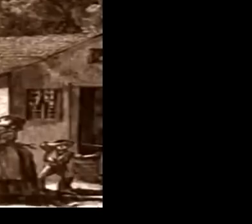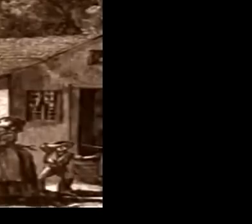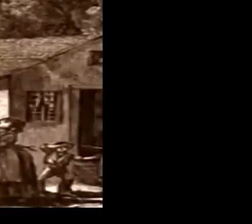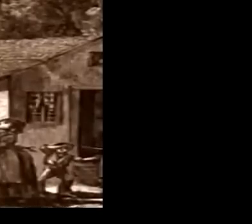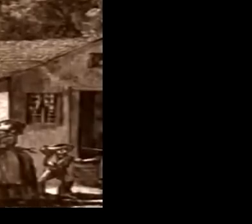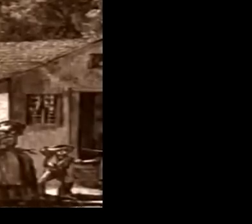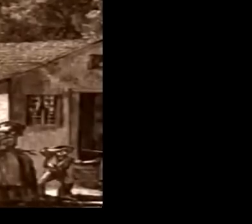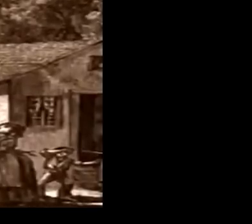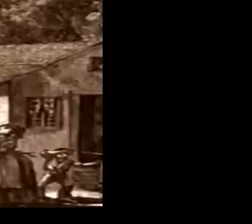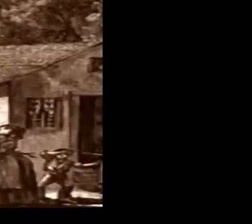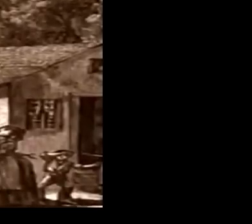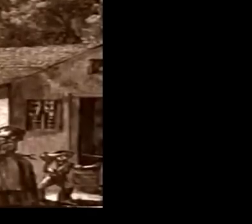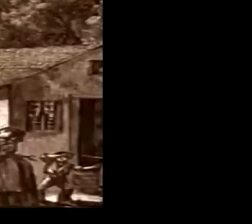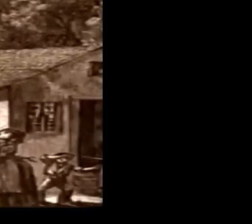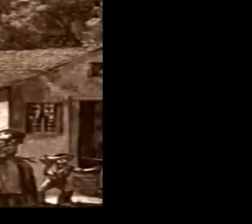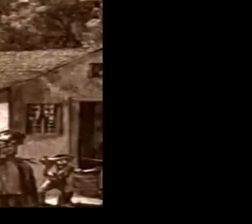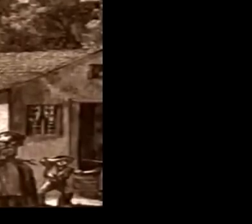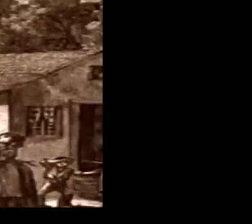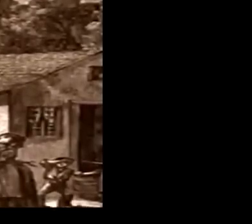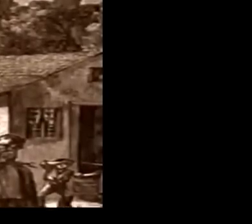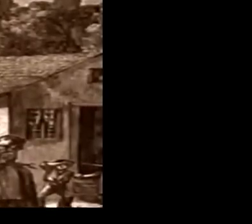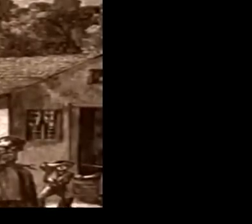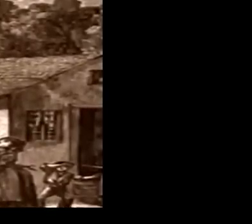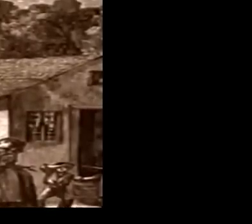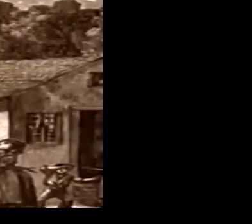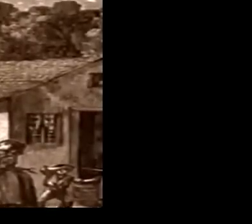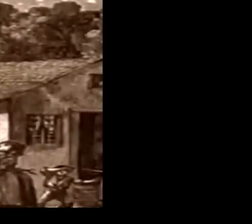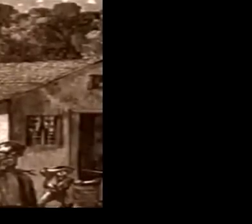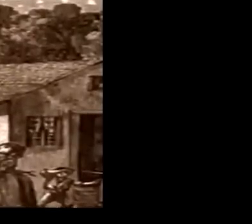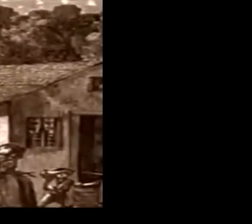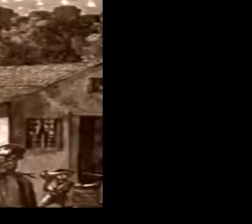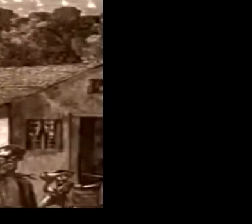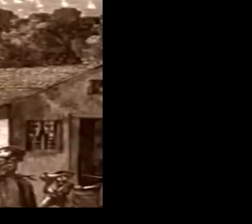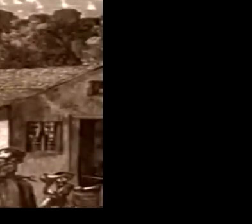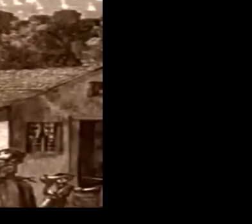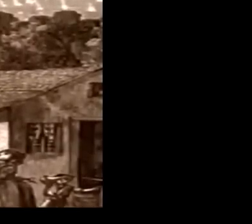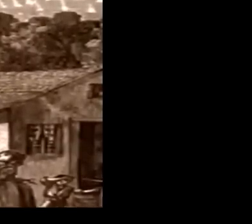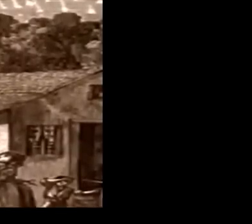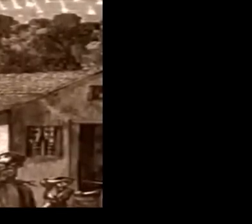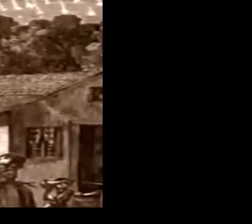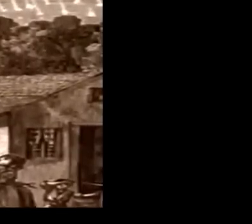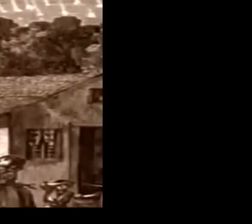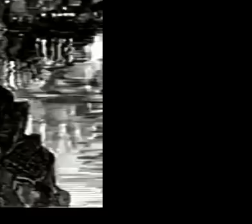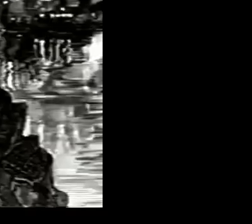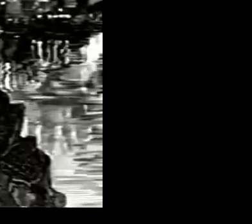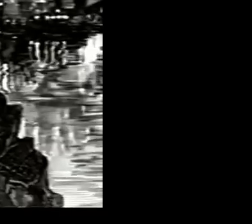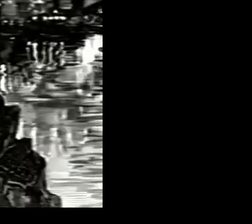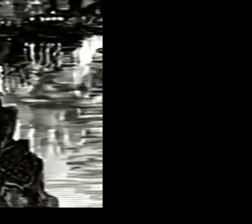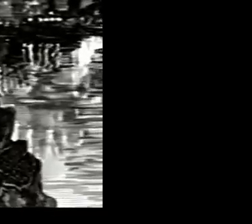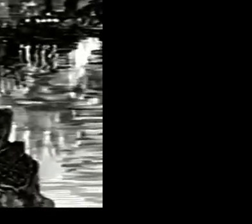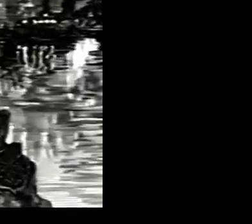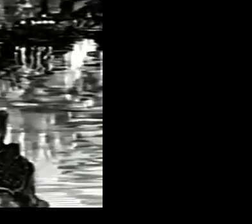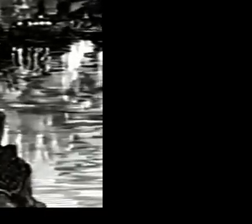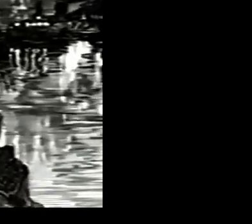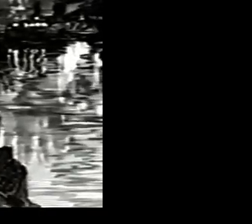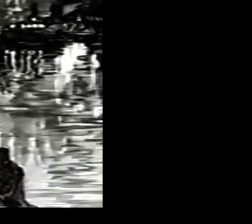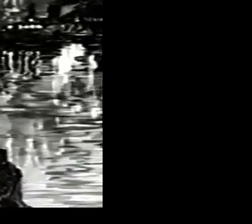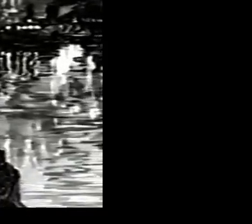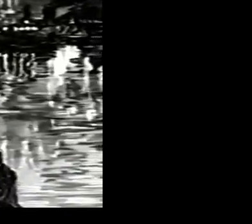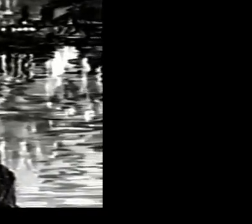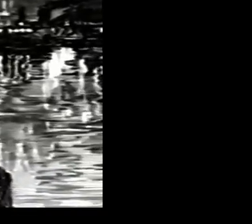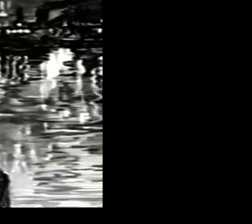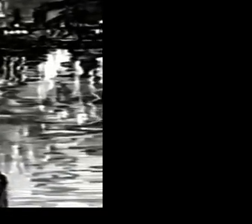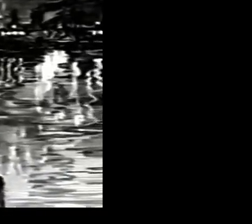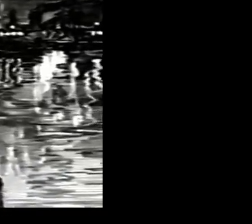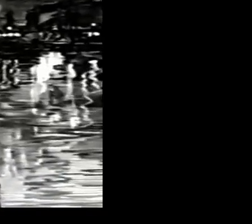And when I'm finished, you can go home and Google it. It's good stuff. Over 100,000 meteors fall at the same time. The whole